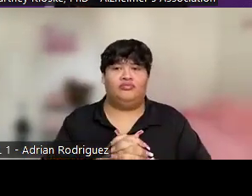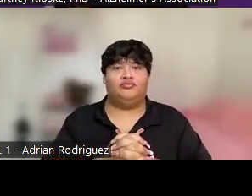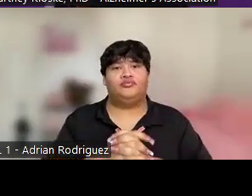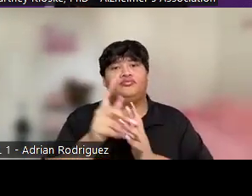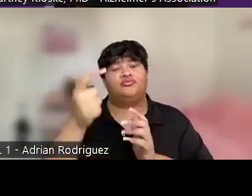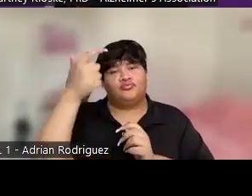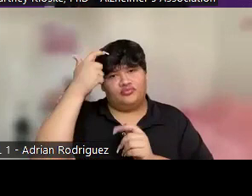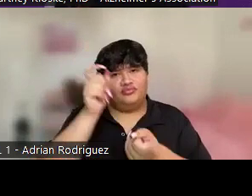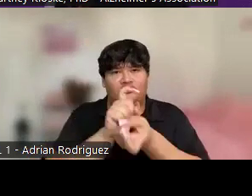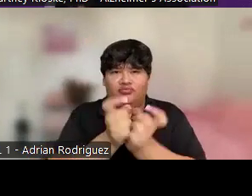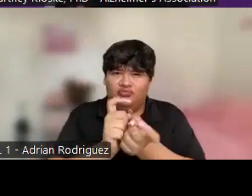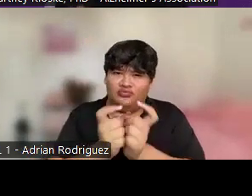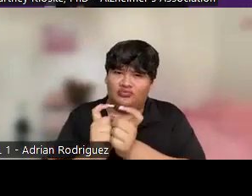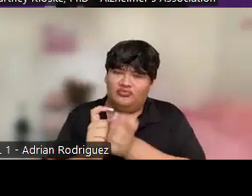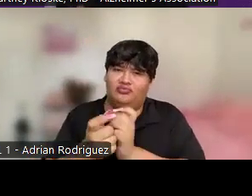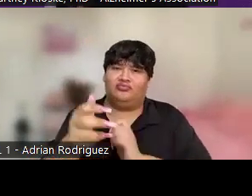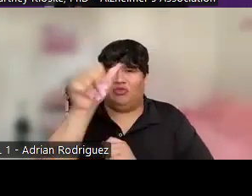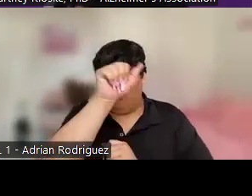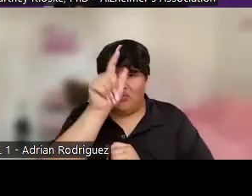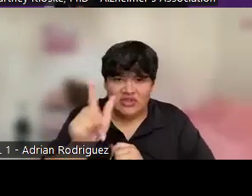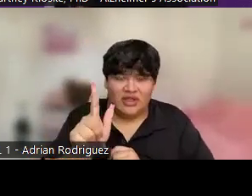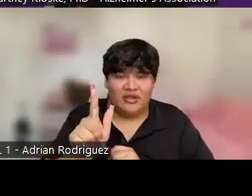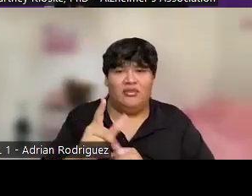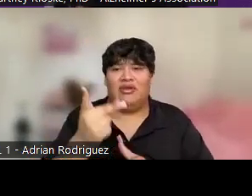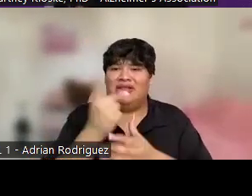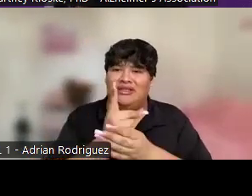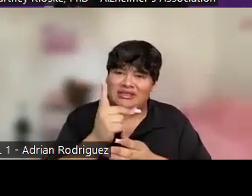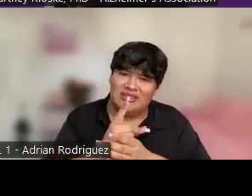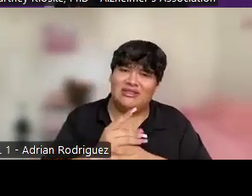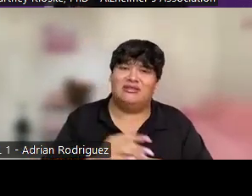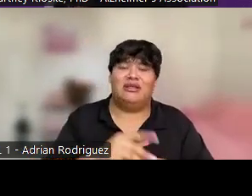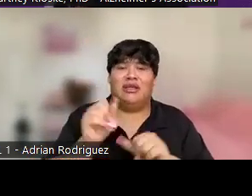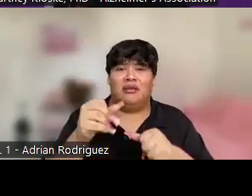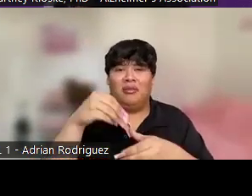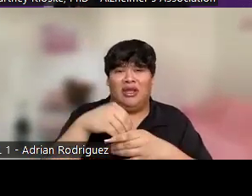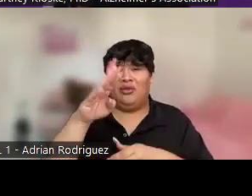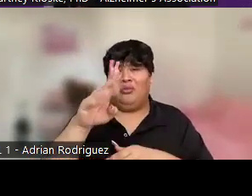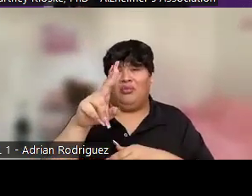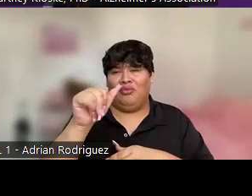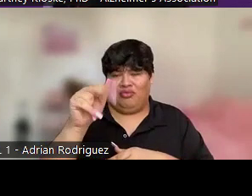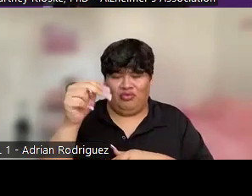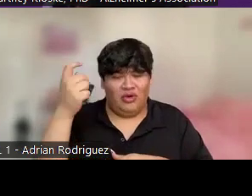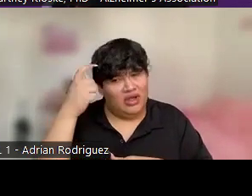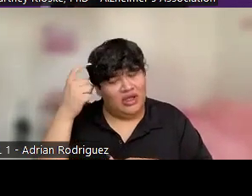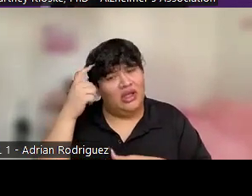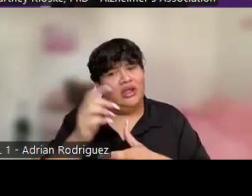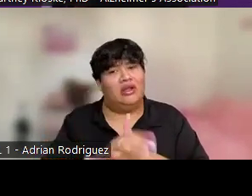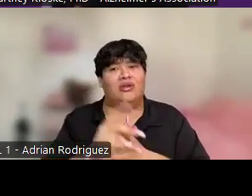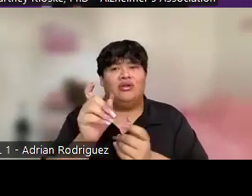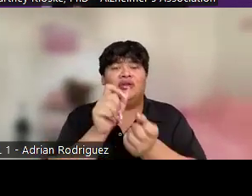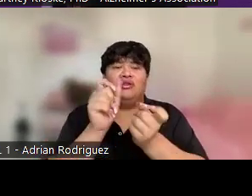brain changes in Alzheimer's disease, amyloid beta, and can remove it from the brain, which has been shown to slow disease